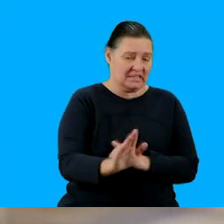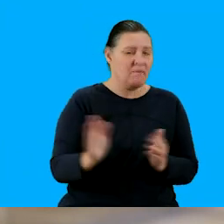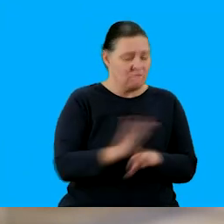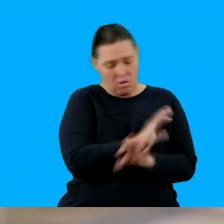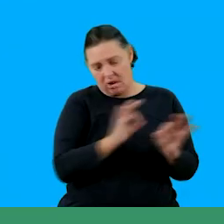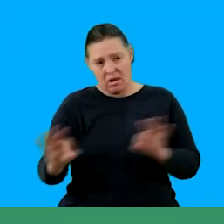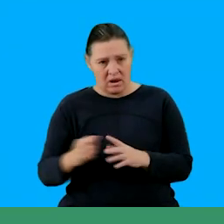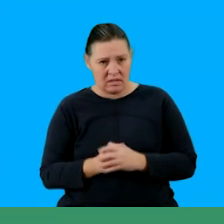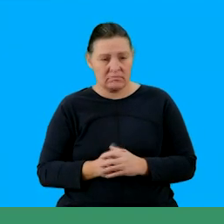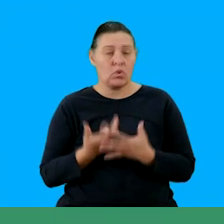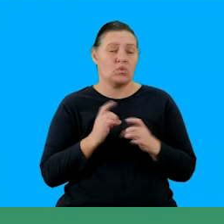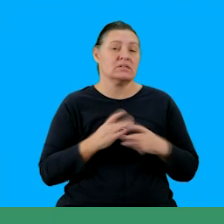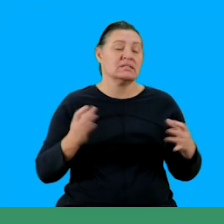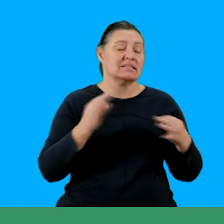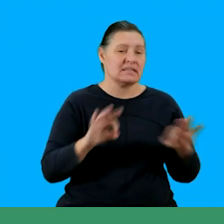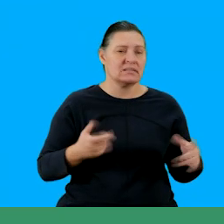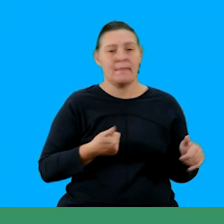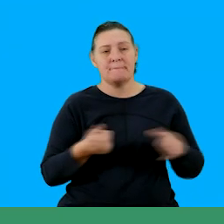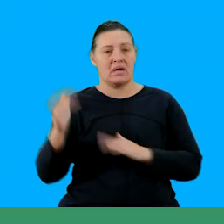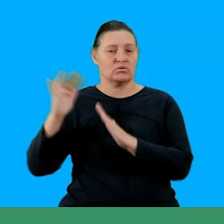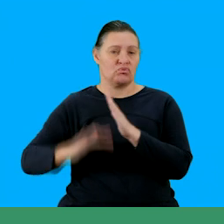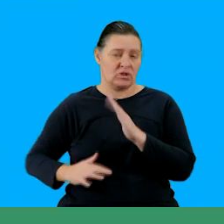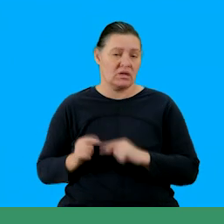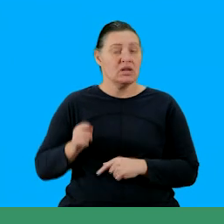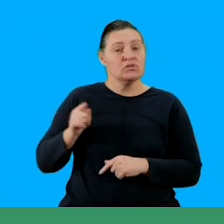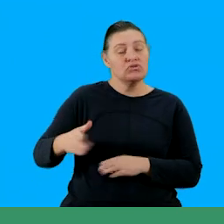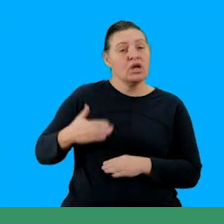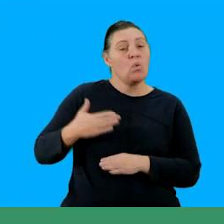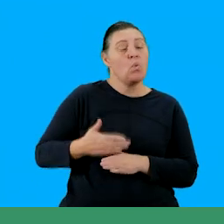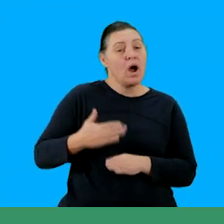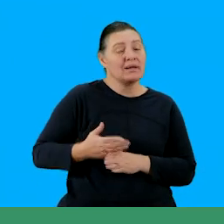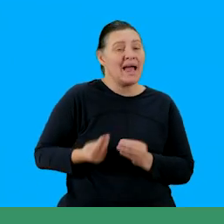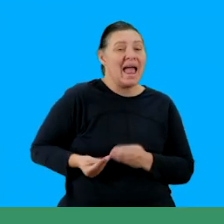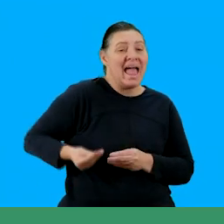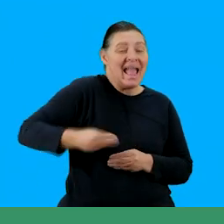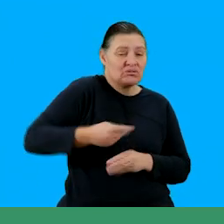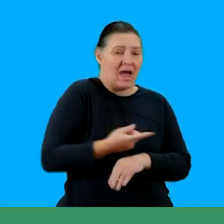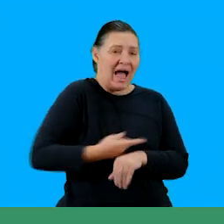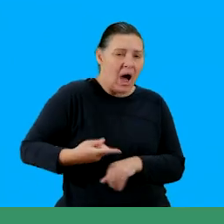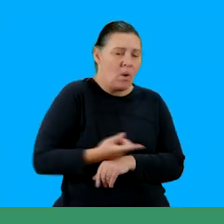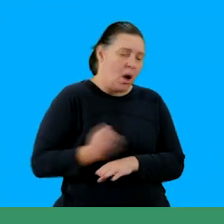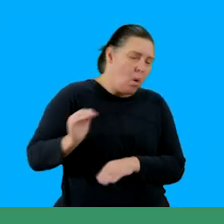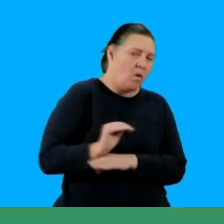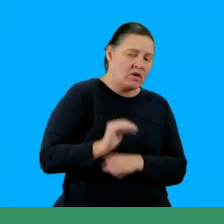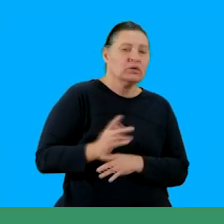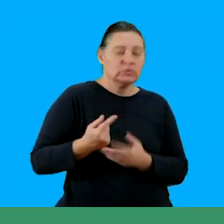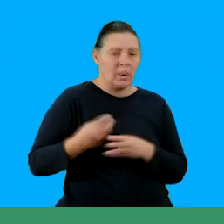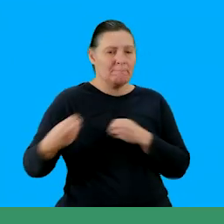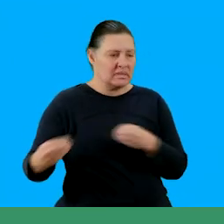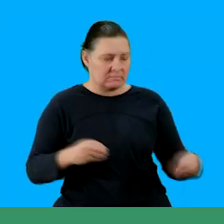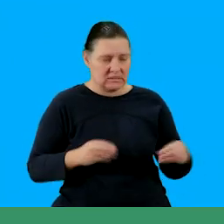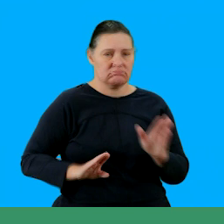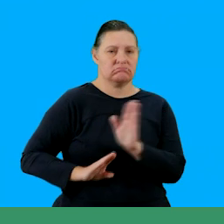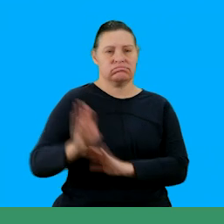Okay, let's continue with our sentence. Going back to the scenario, she worked extra hours to make